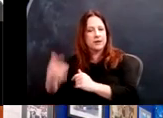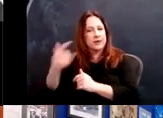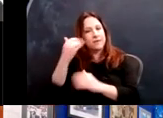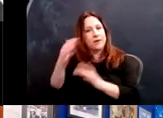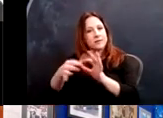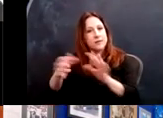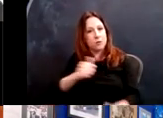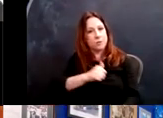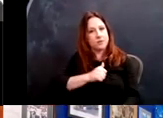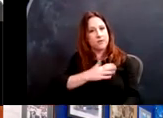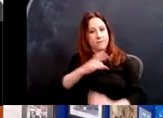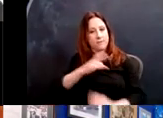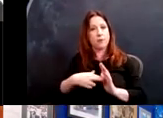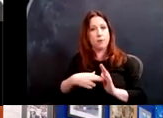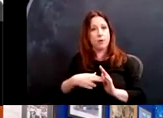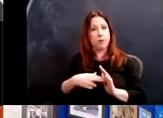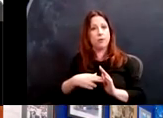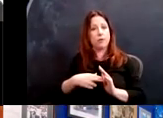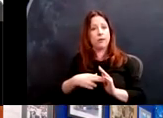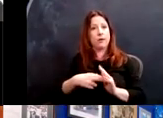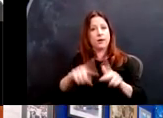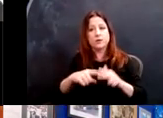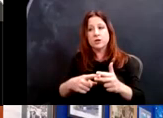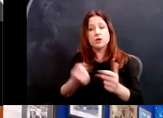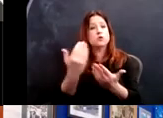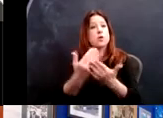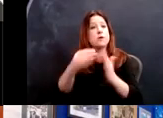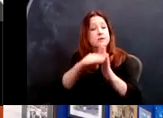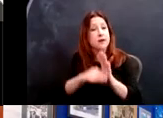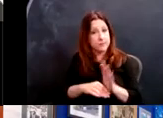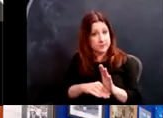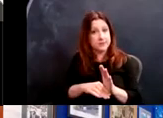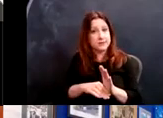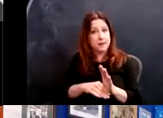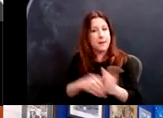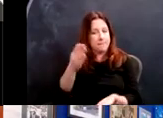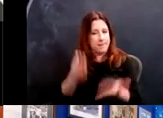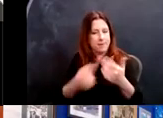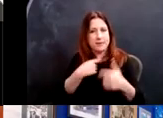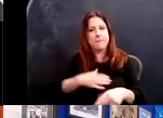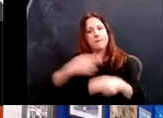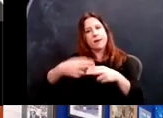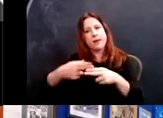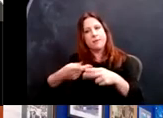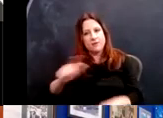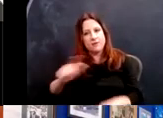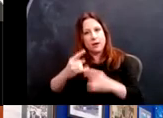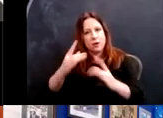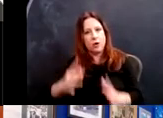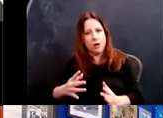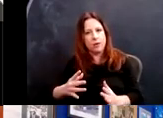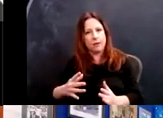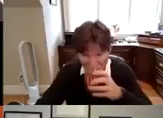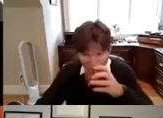from this role and go into my 12-step meeting, I may say, my name is Phil, I'm an alcoholic. That is